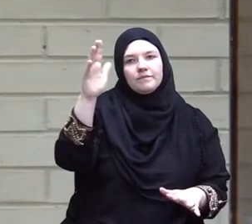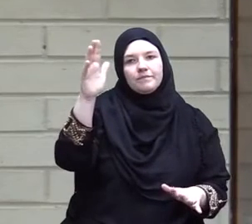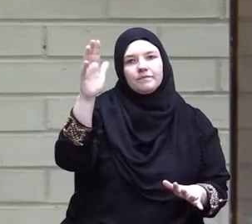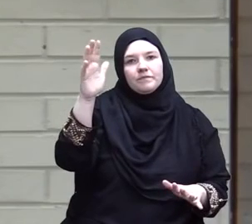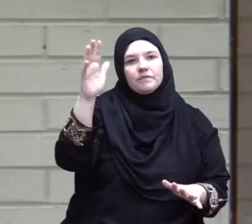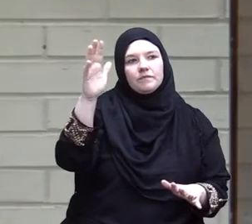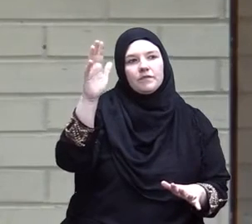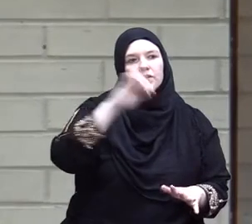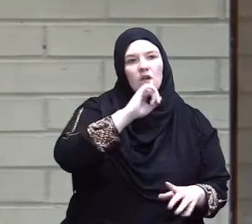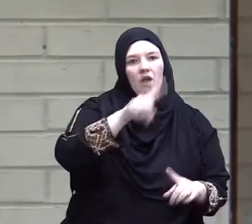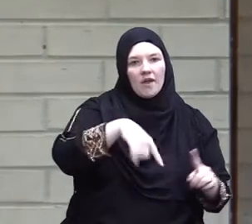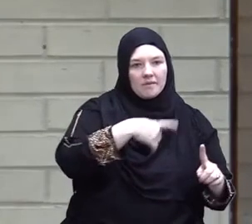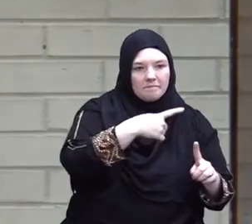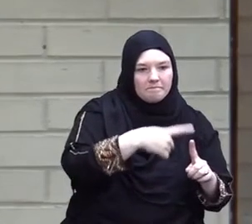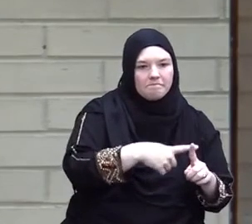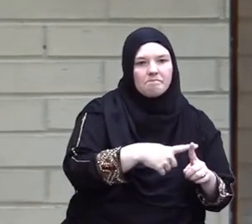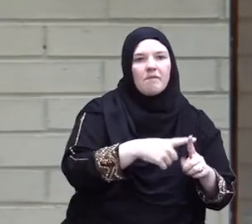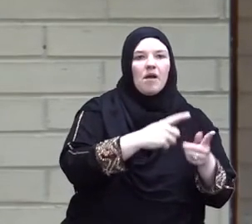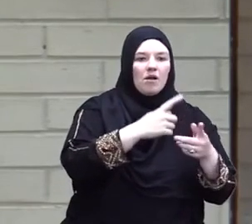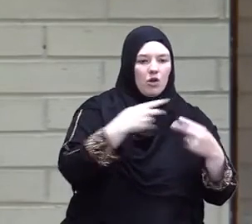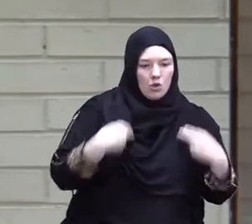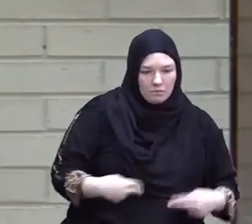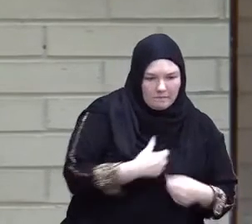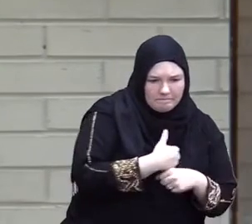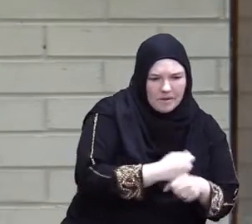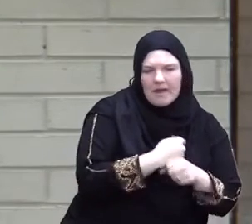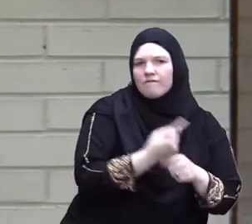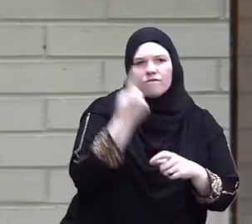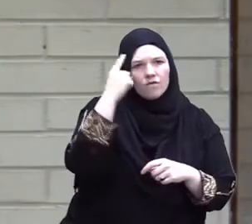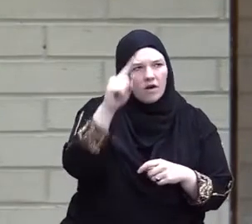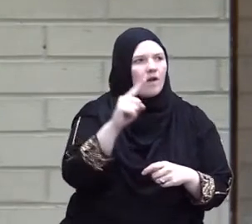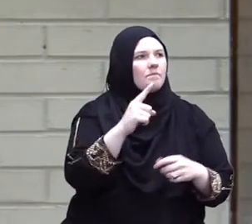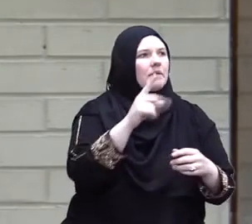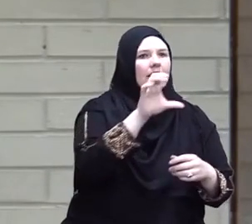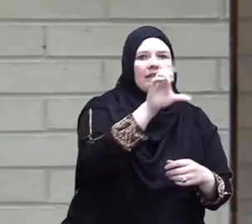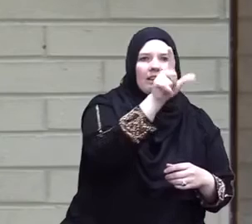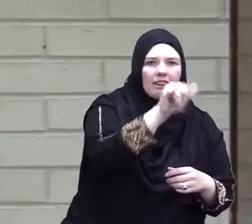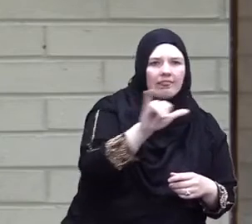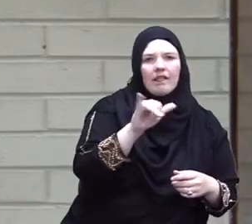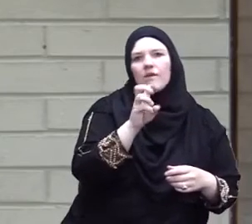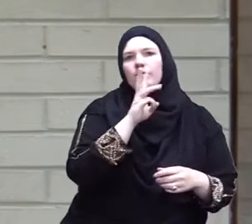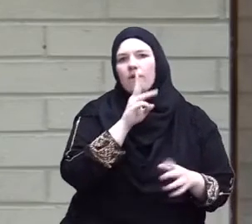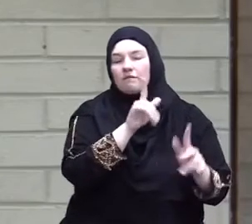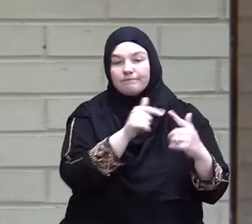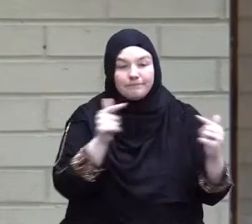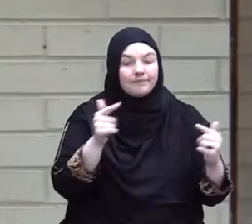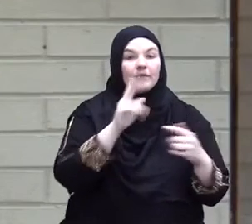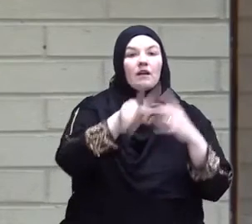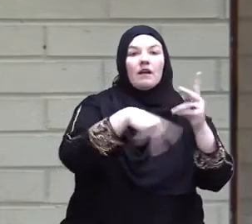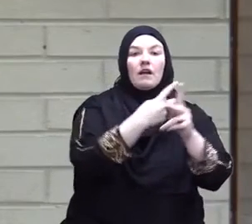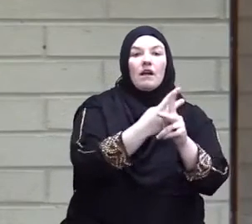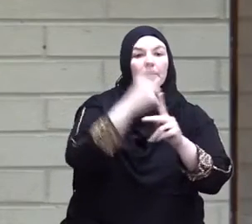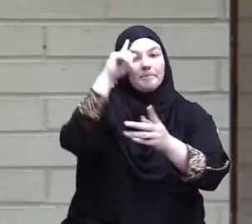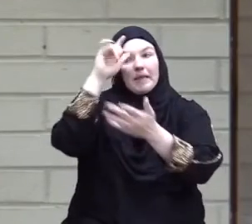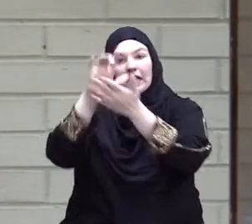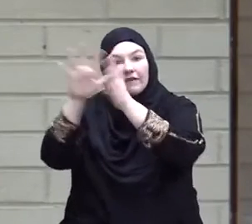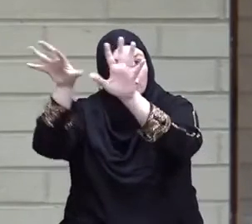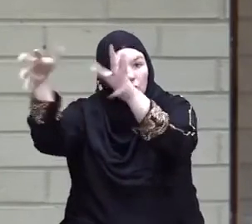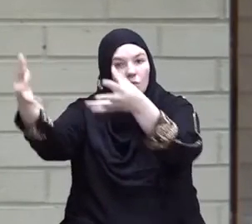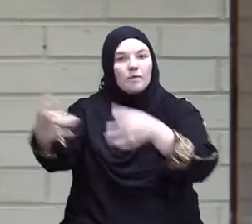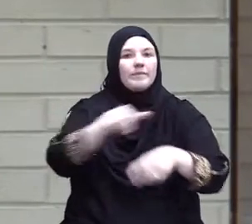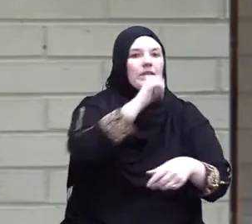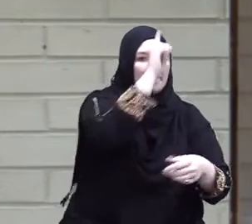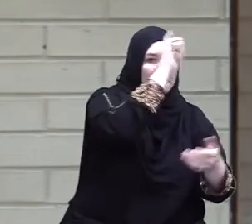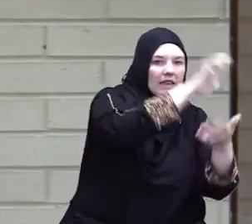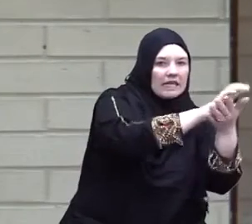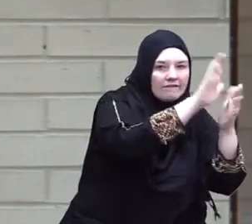the division and types of people, as we mentioned about four types of people, right? The believers, the